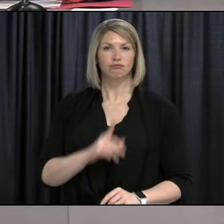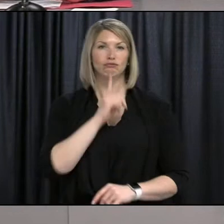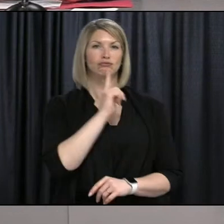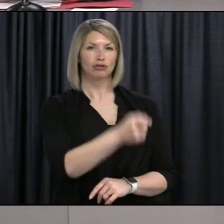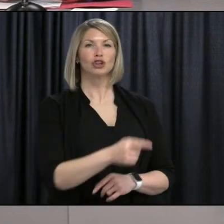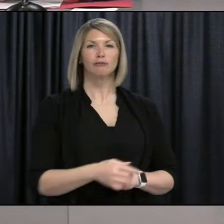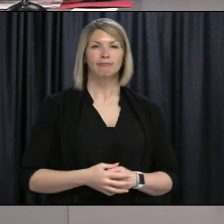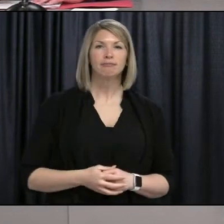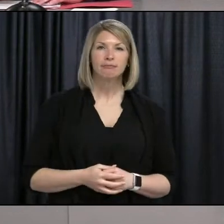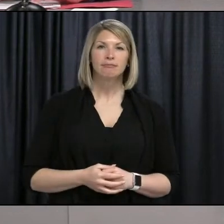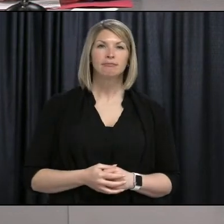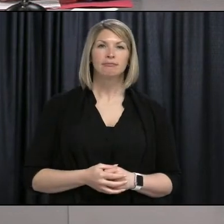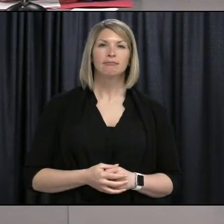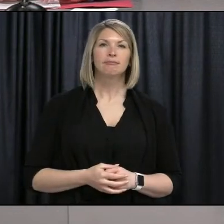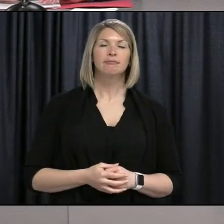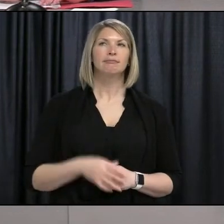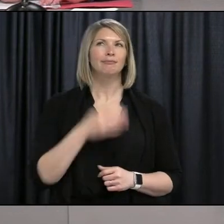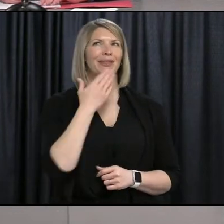Thank you.